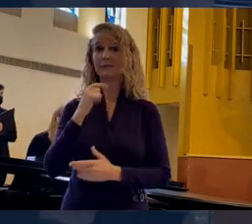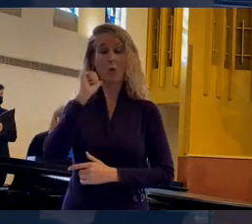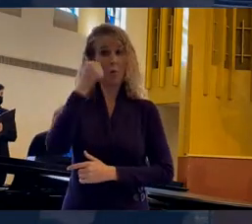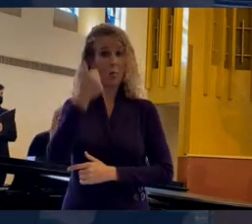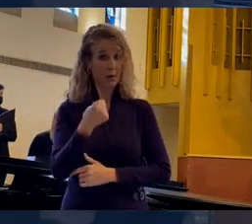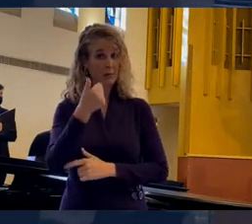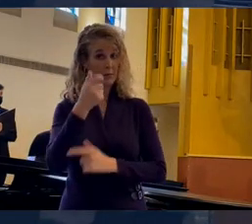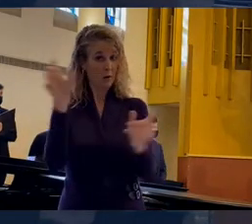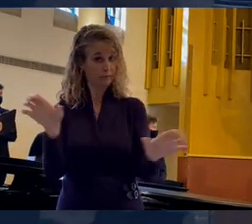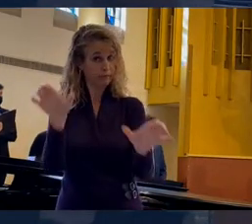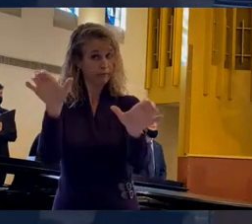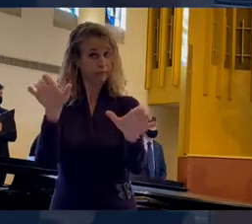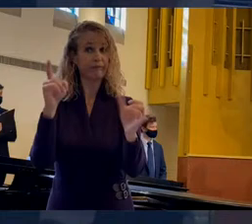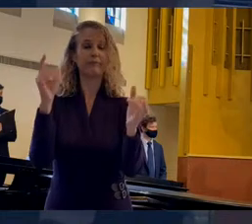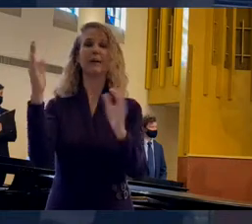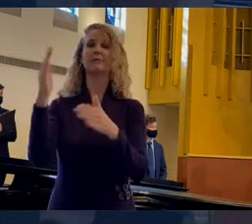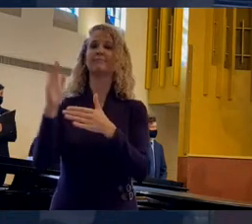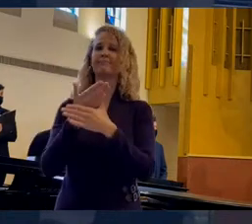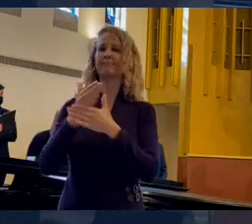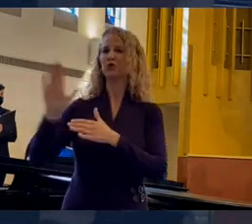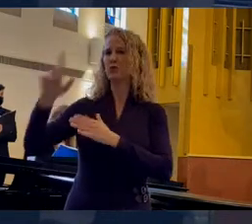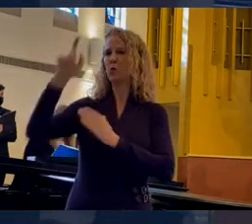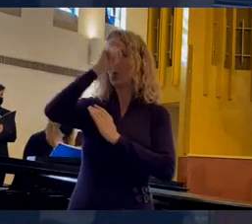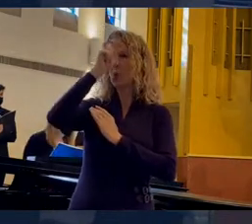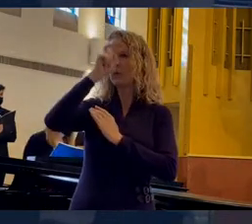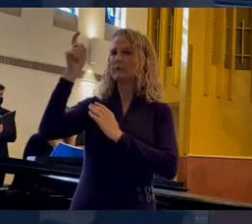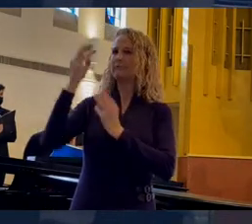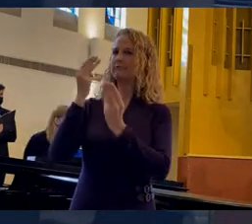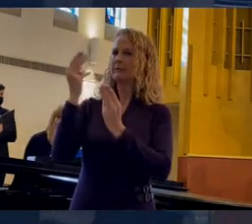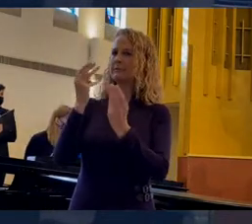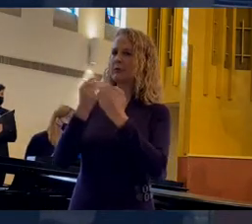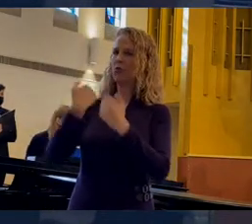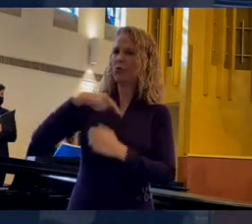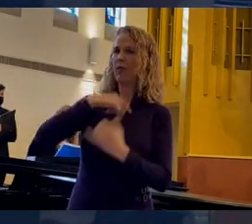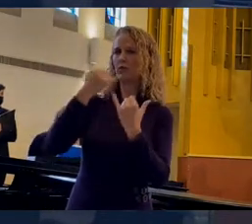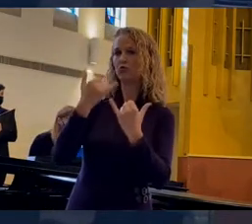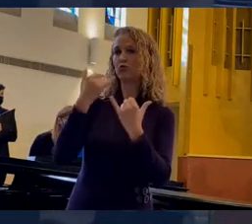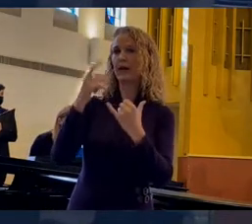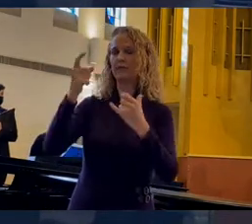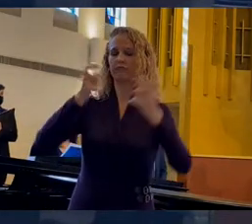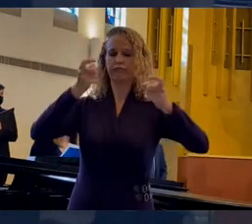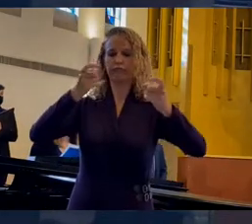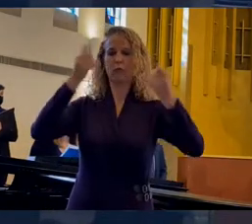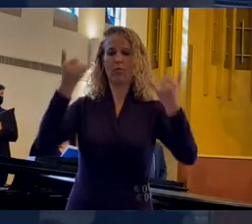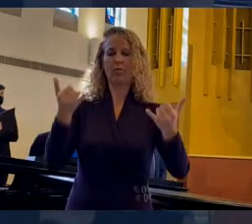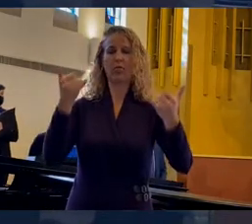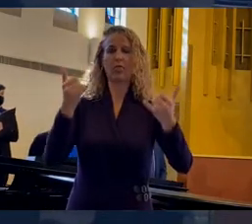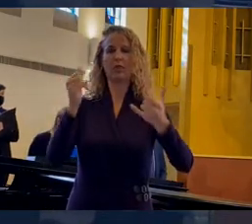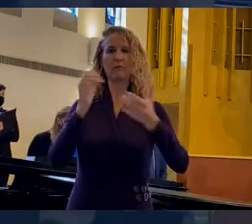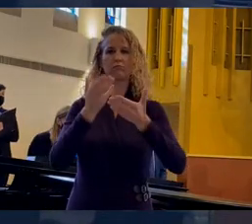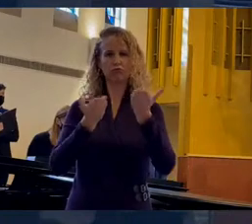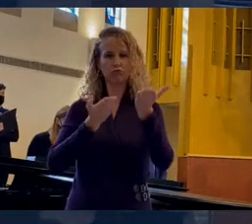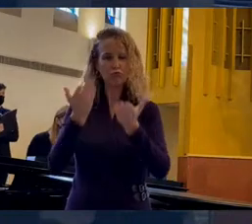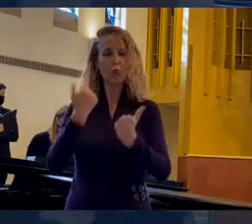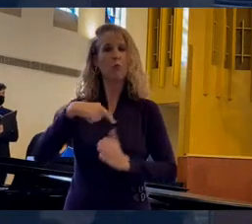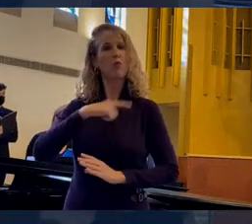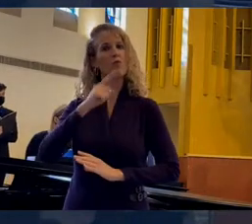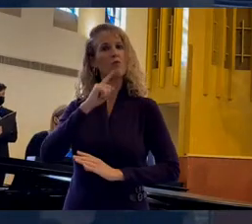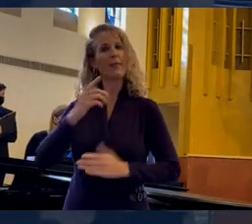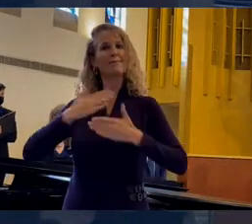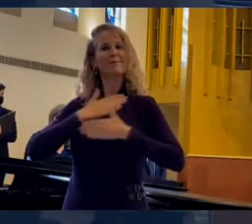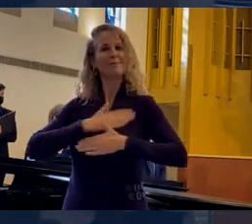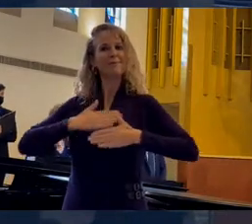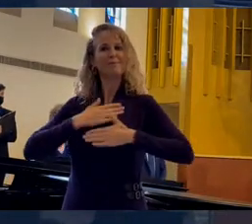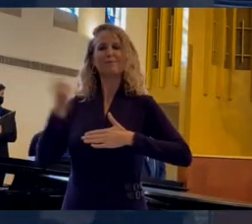tomorrow's activities, but to share the wisdom of his ministry with us today as the presider and through his homily. And so we are grateful that he